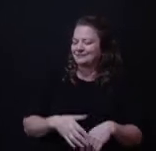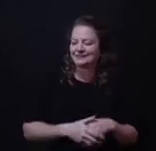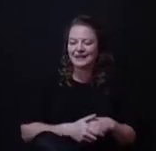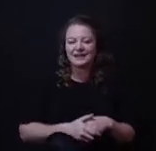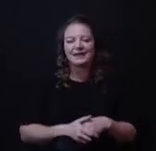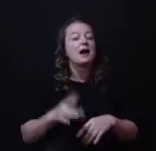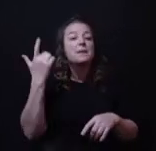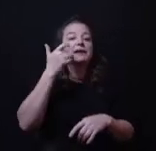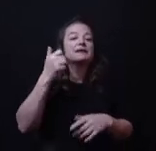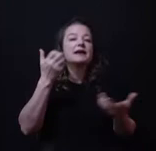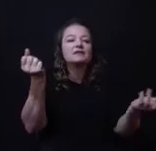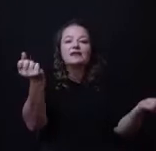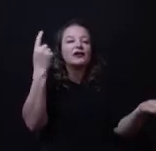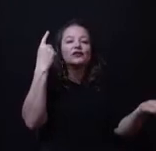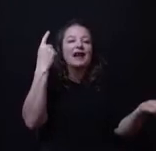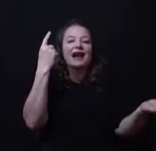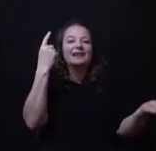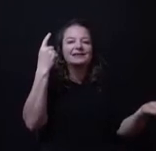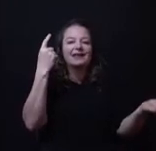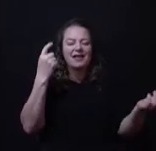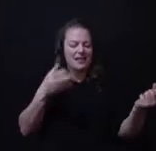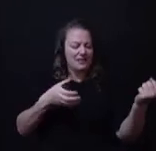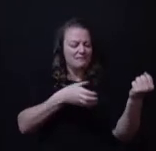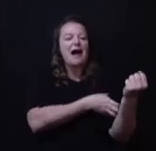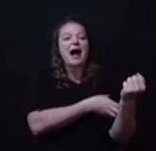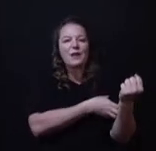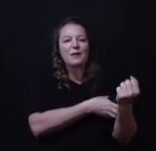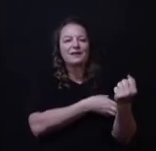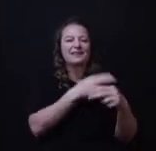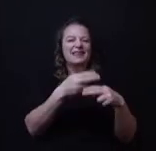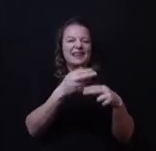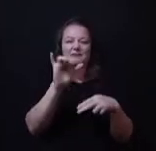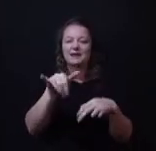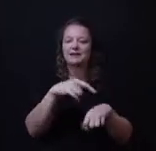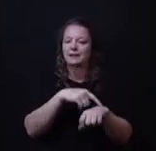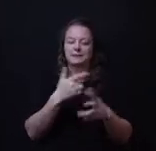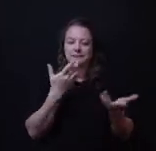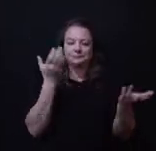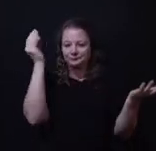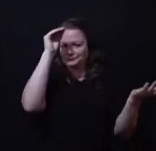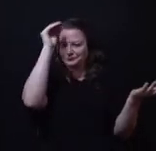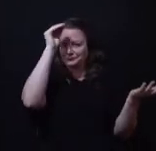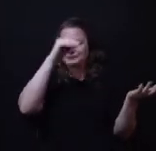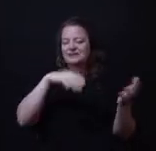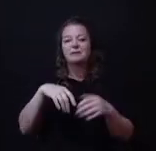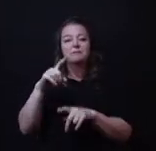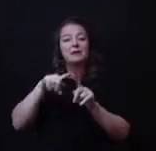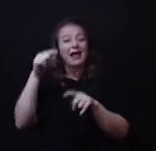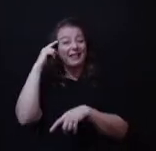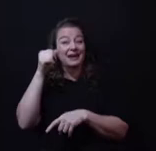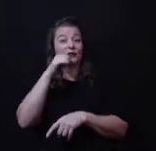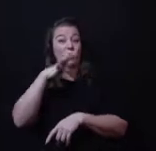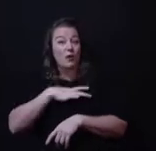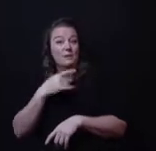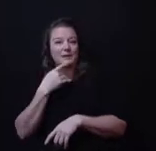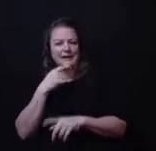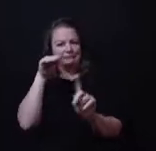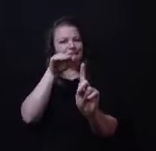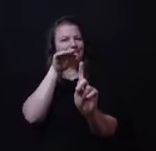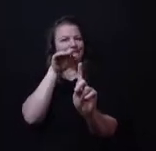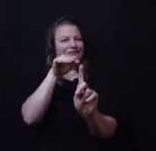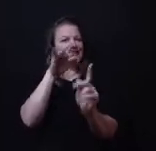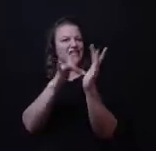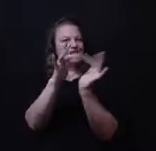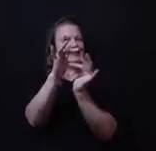Because I did not understand the power of the name at that point, right? I think she was saying it for me because I was right in front of you going, "Oh,